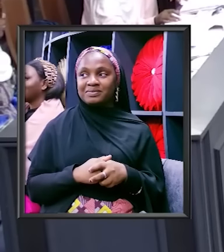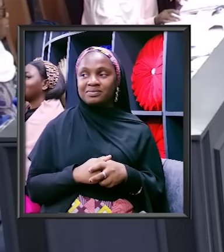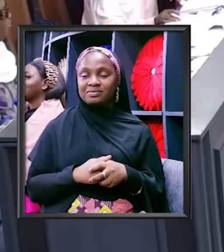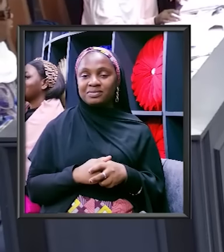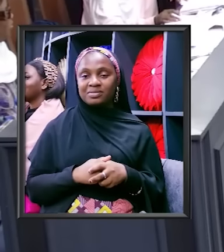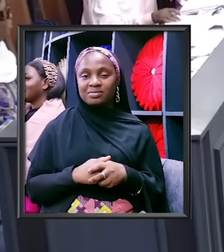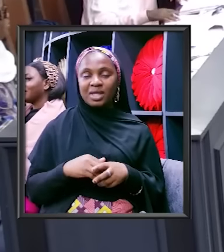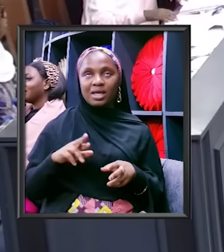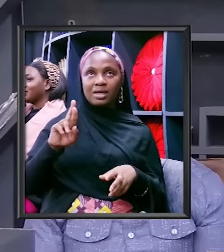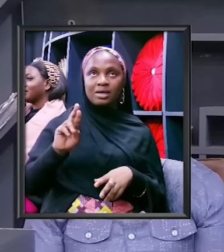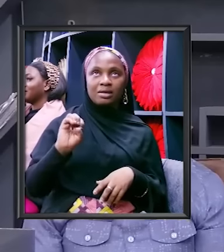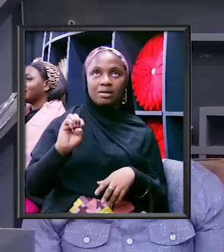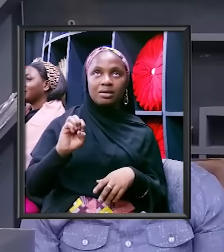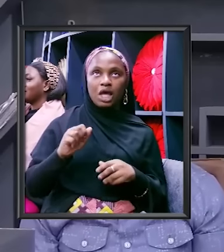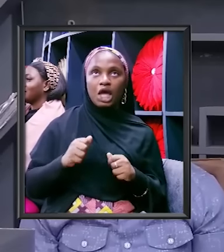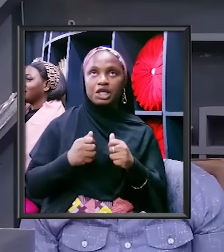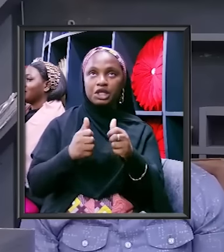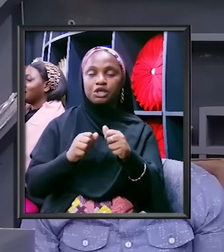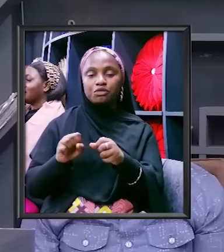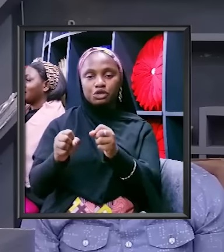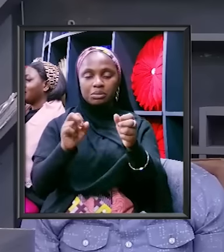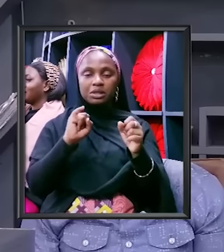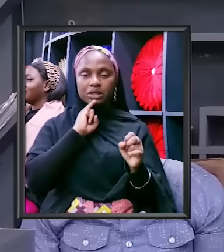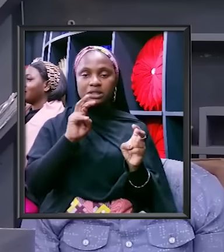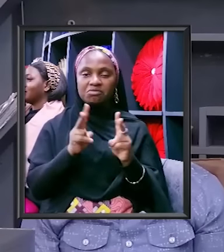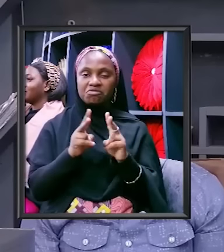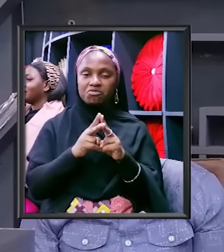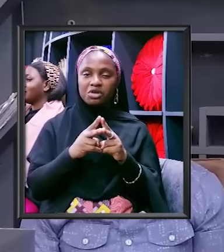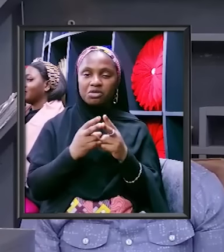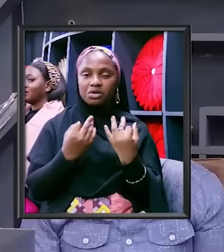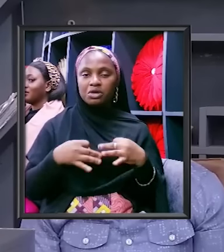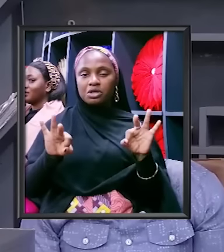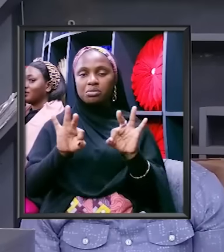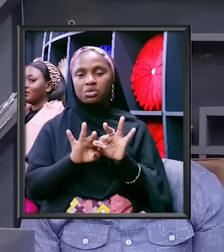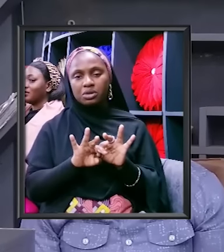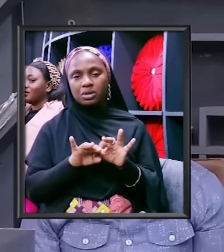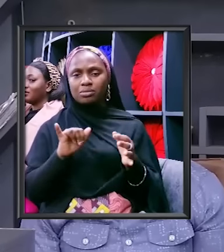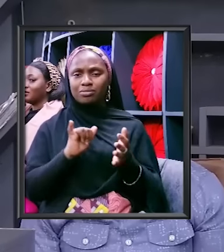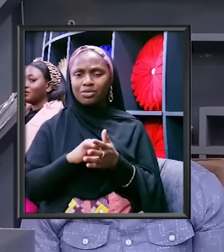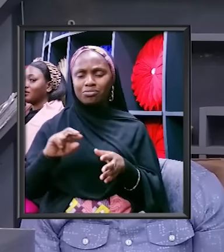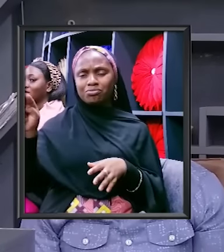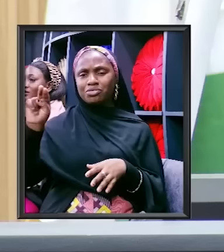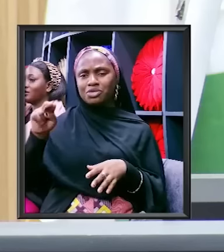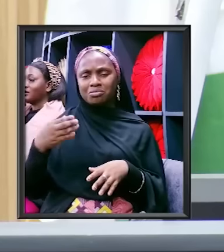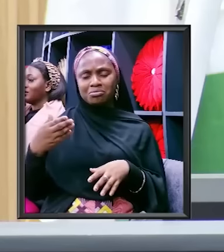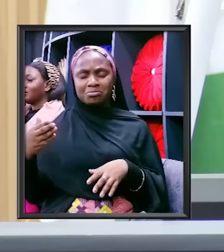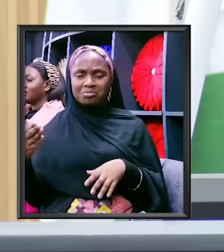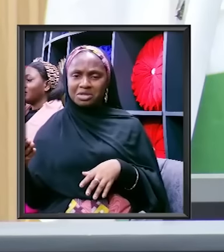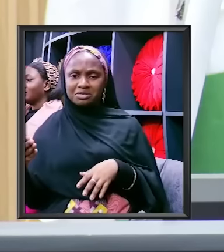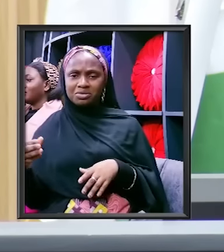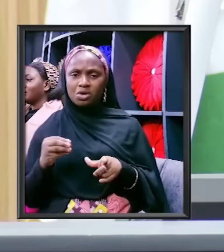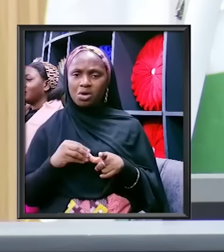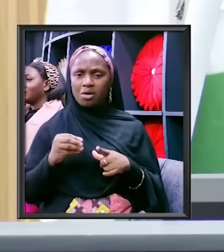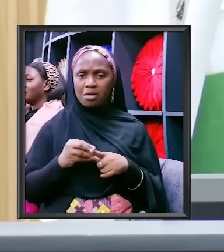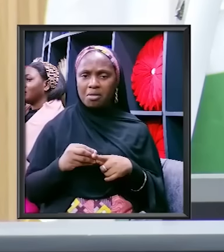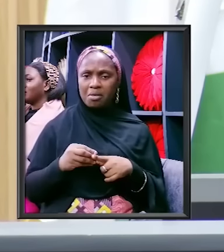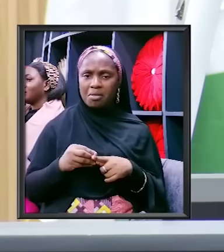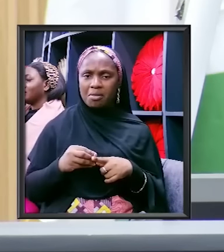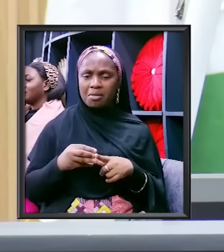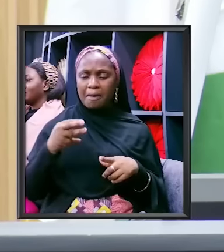system is very important. Mm. Even the people where they work so for. So it doesn't necessarily have to be about material or money. No, it mustn't